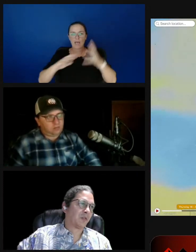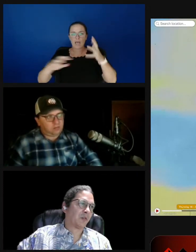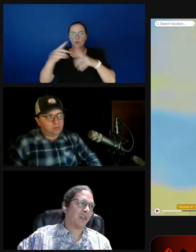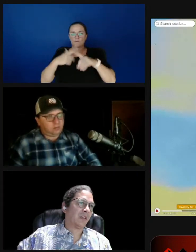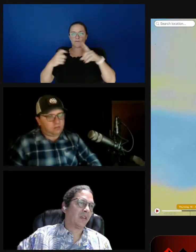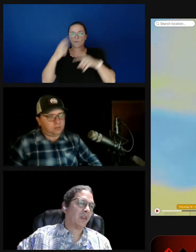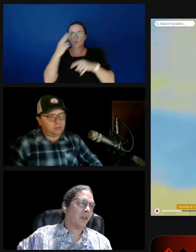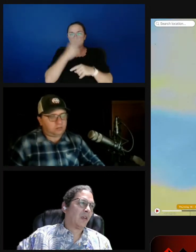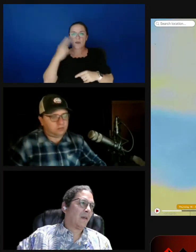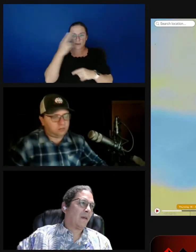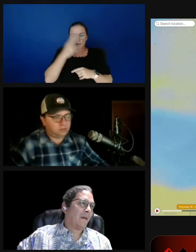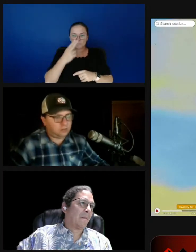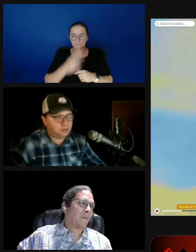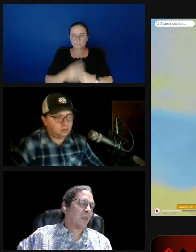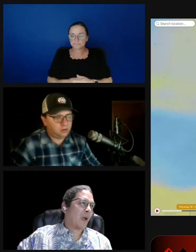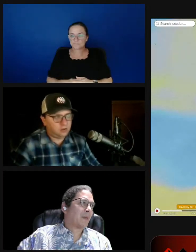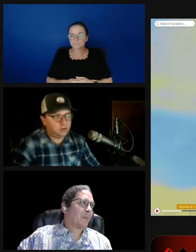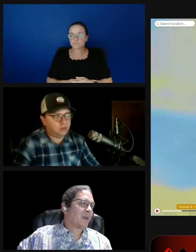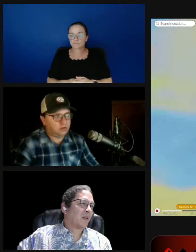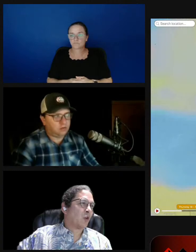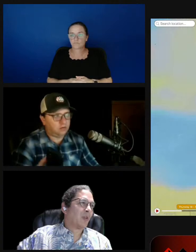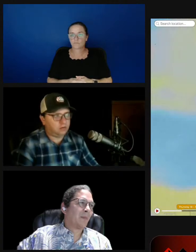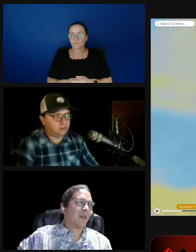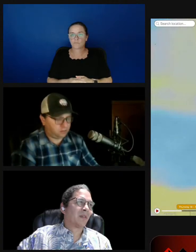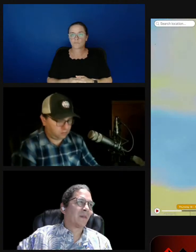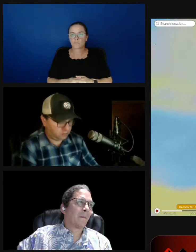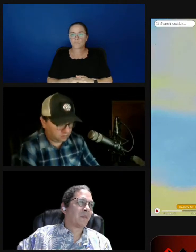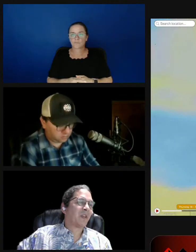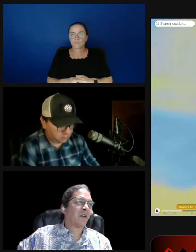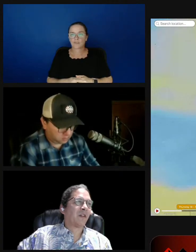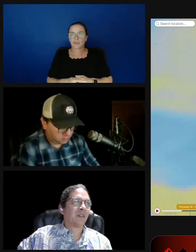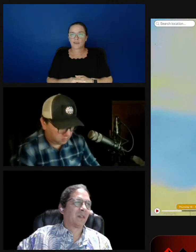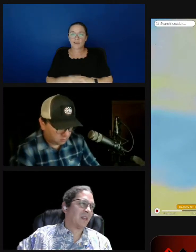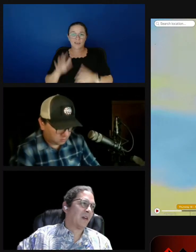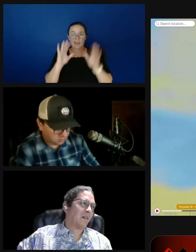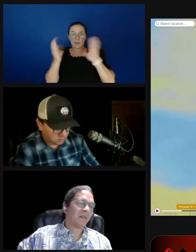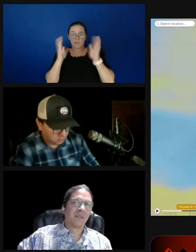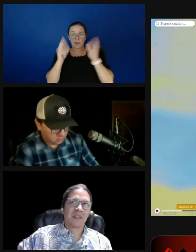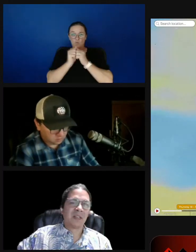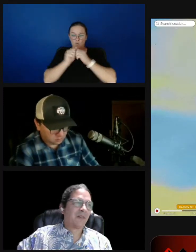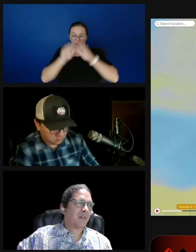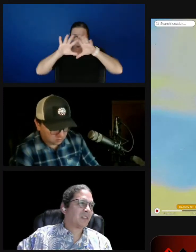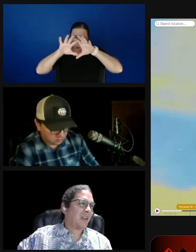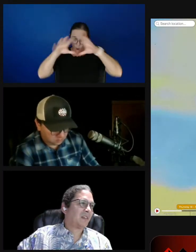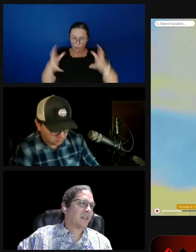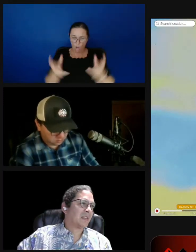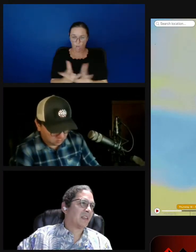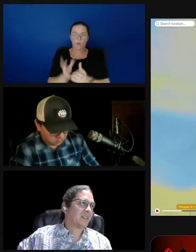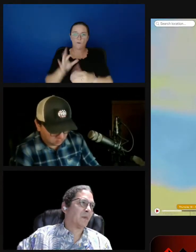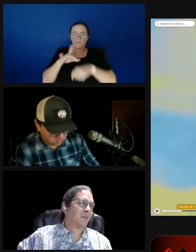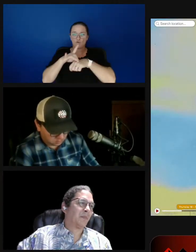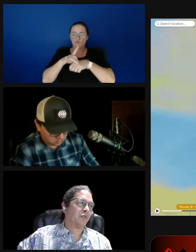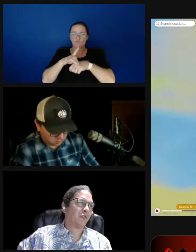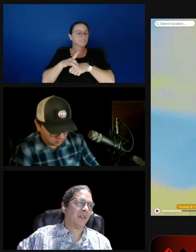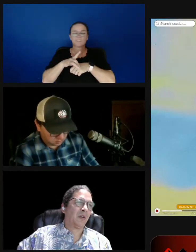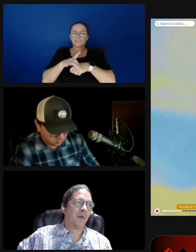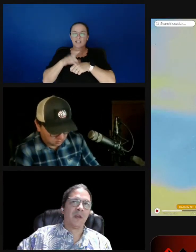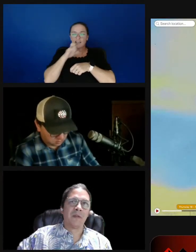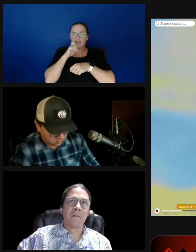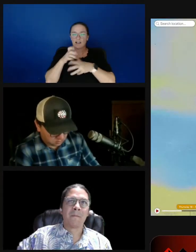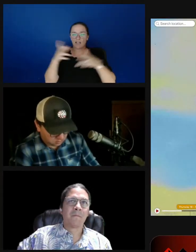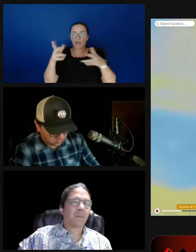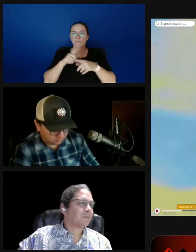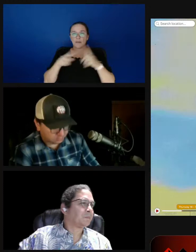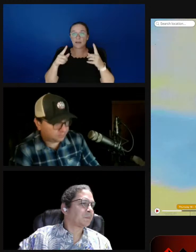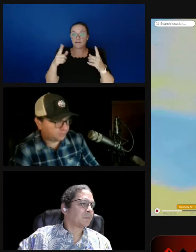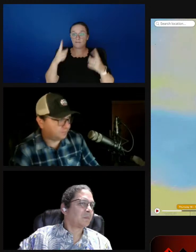it's certainly a drop in a bucket globally, but here in our vicinity of our state, you can see it's the most major thing going